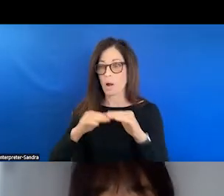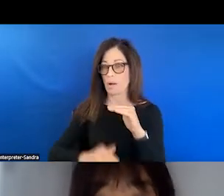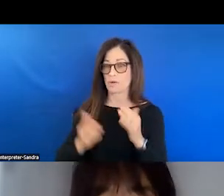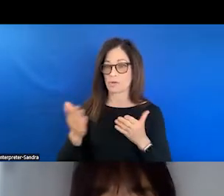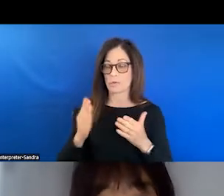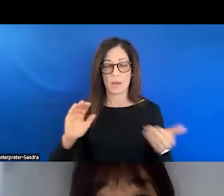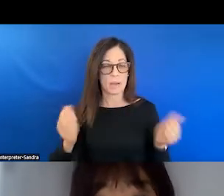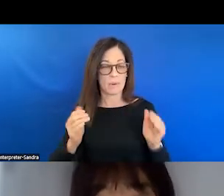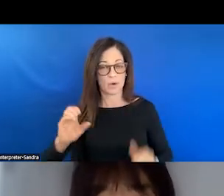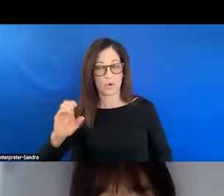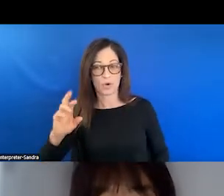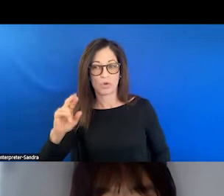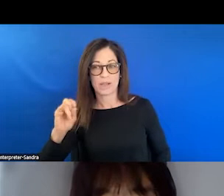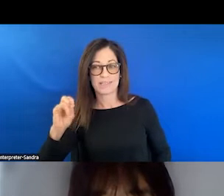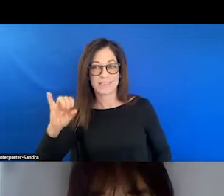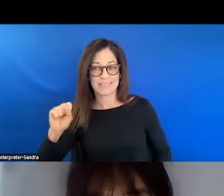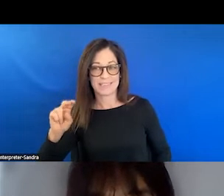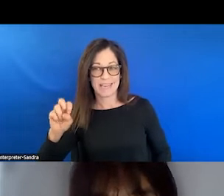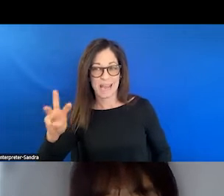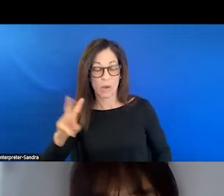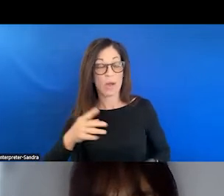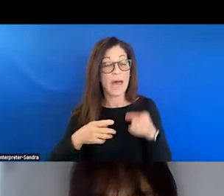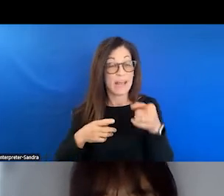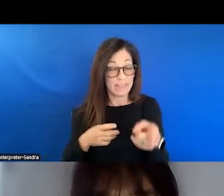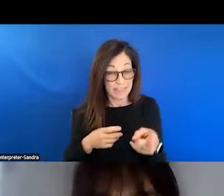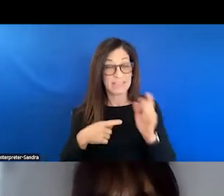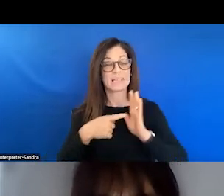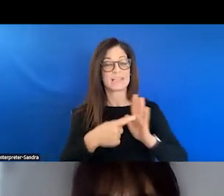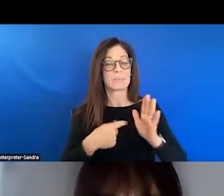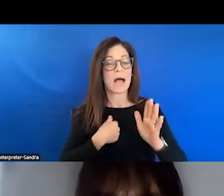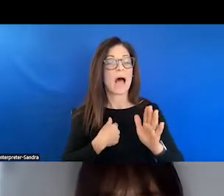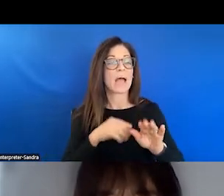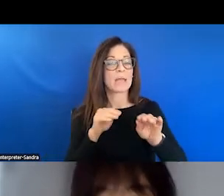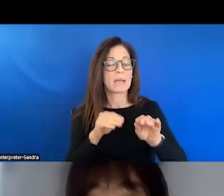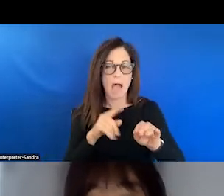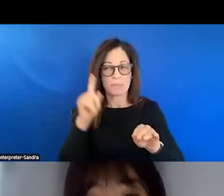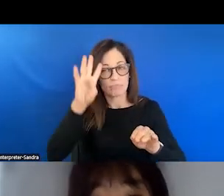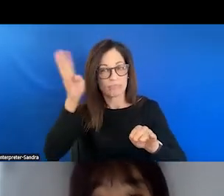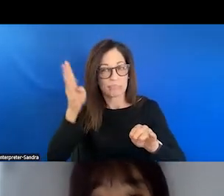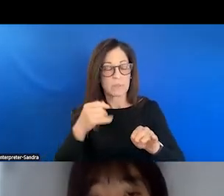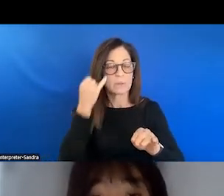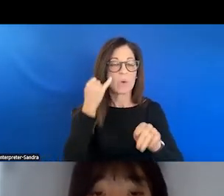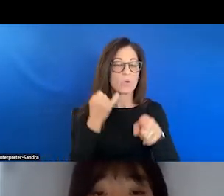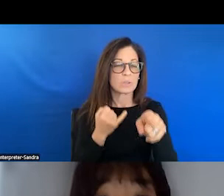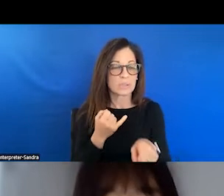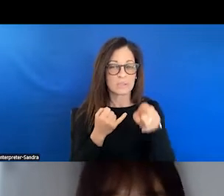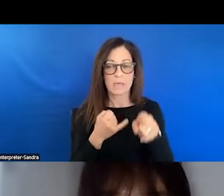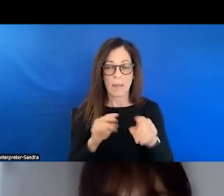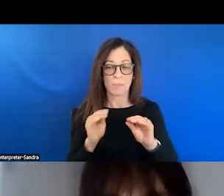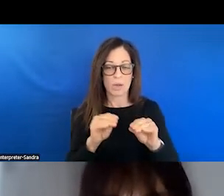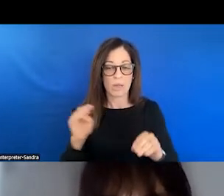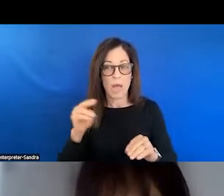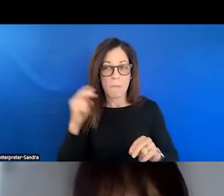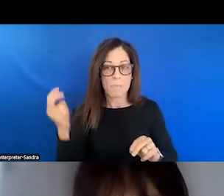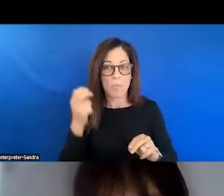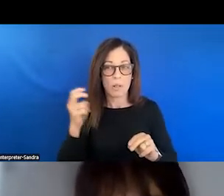to crisis now? So in this dummy example, I have put in, let's say in this example, the mobile crisis team is